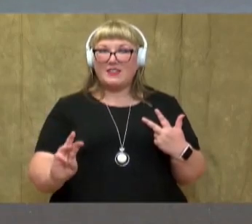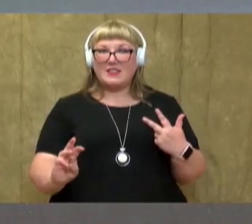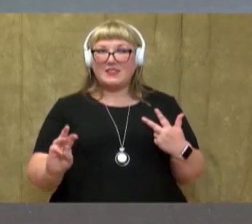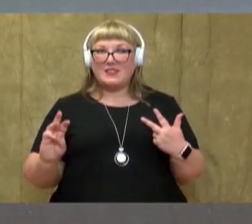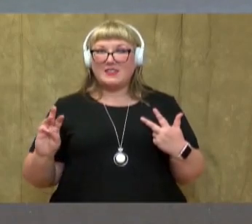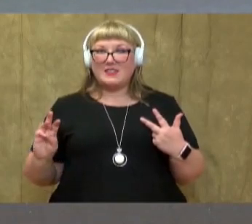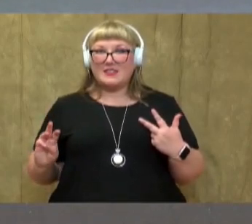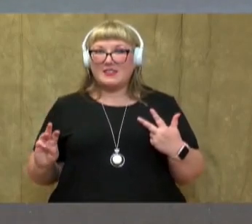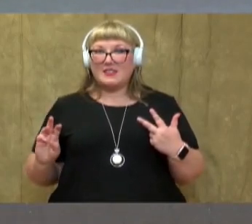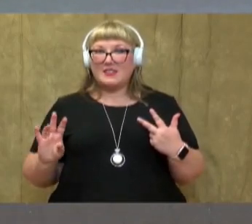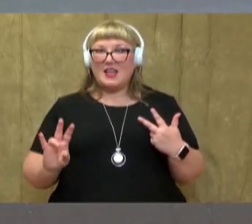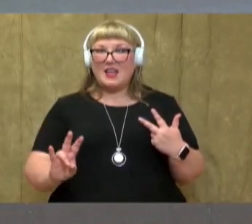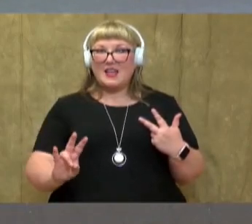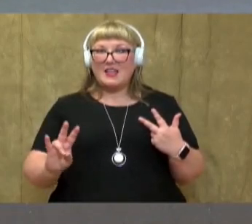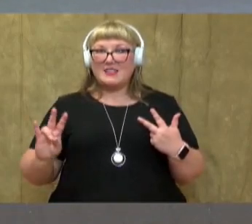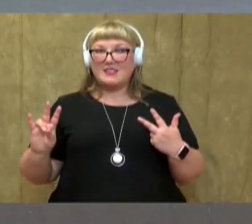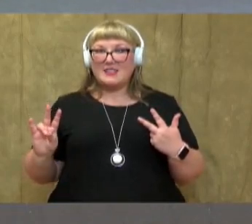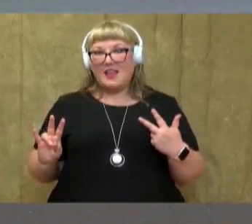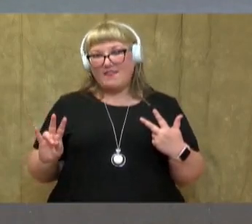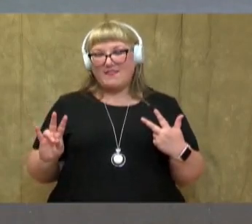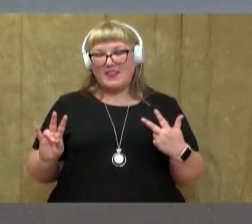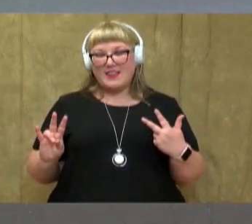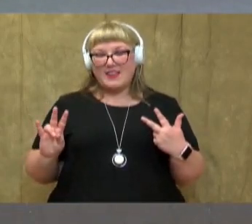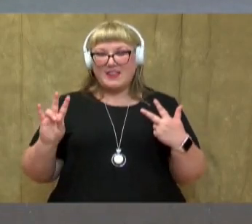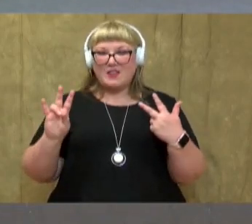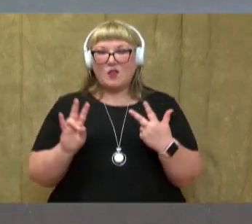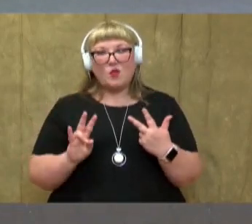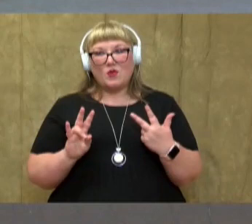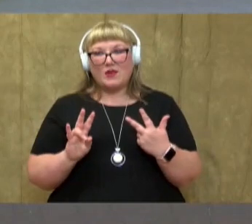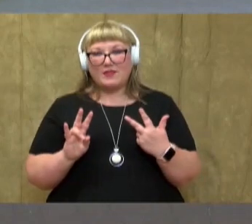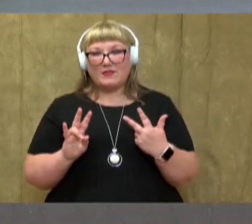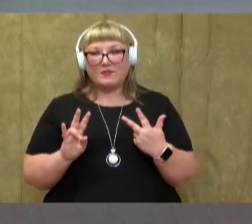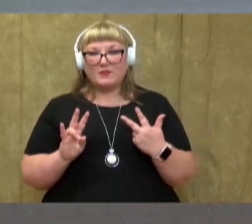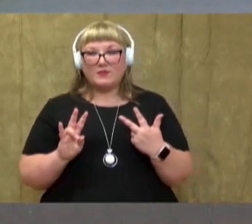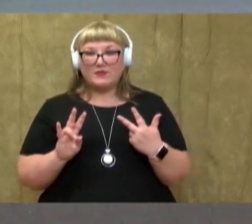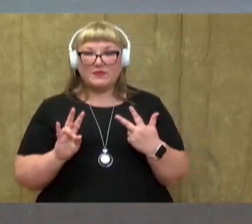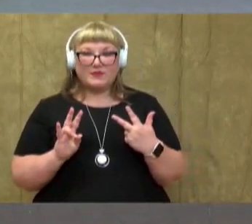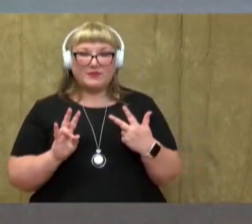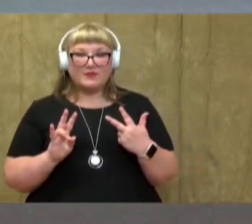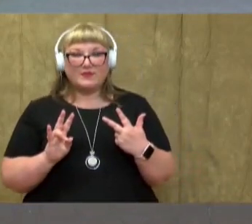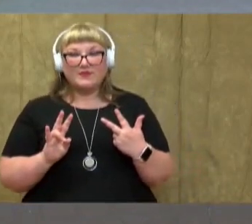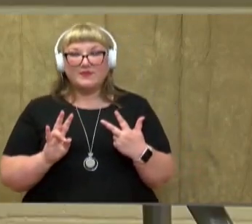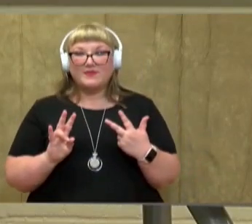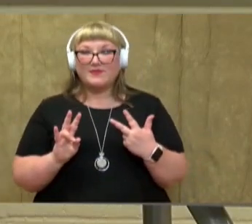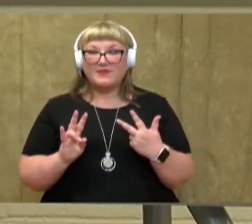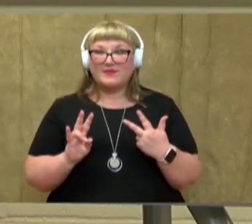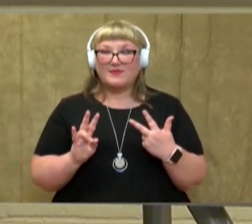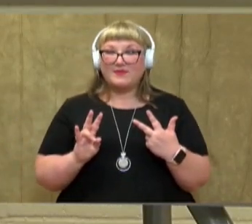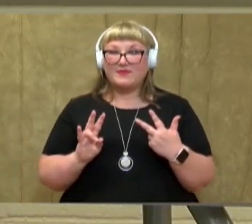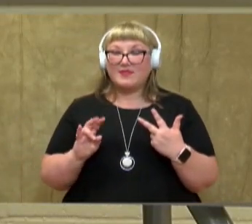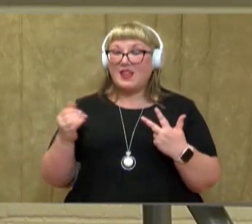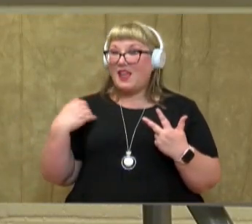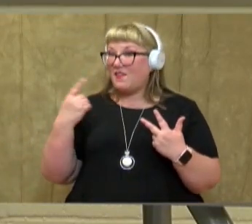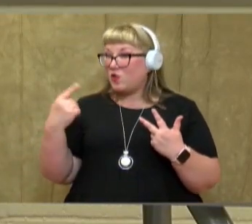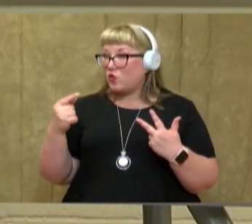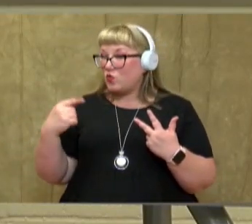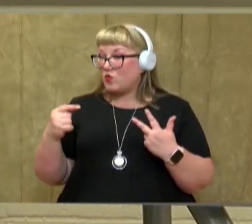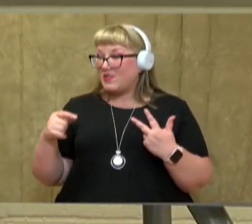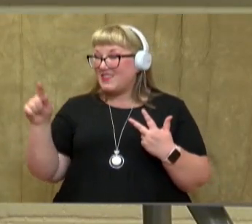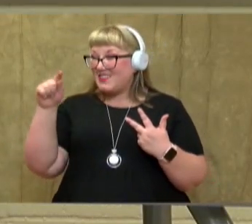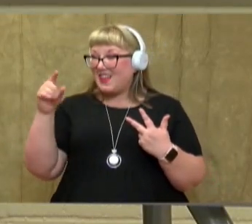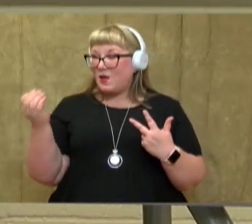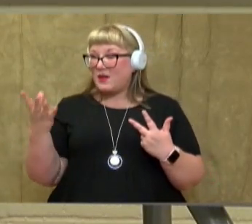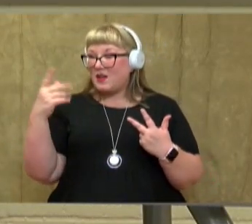five, six, seven. Excellent. Let's make sure we have seven green dots. One, two, three,